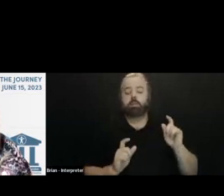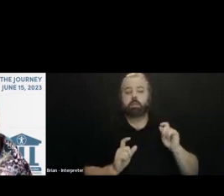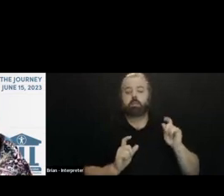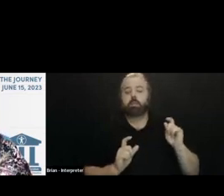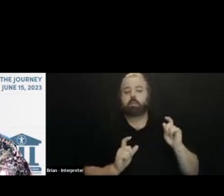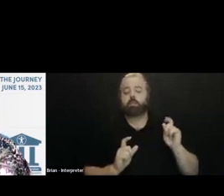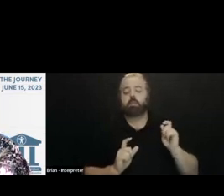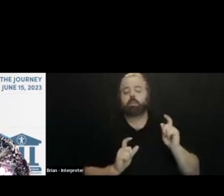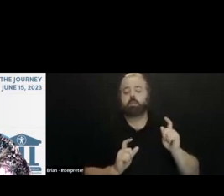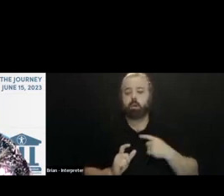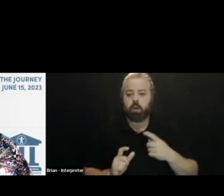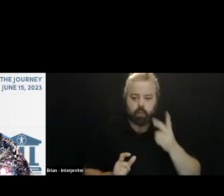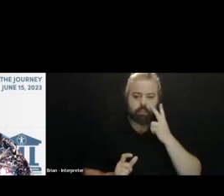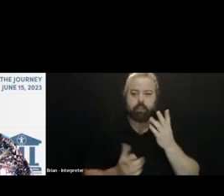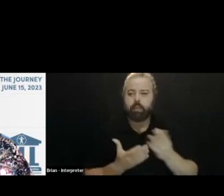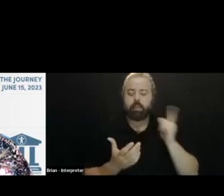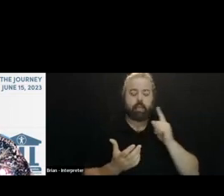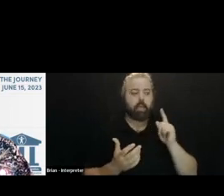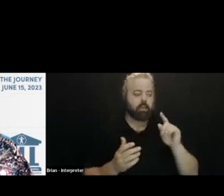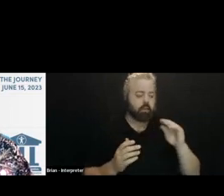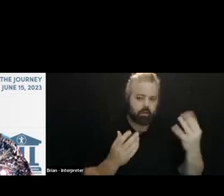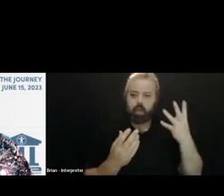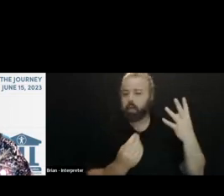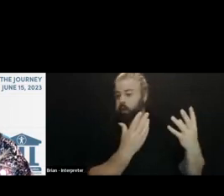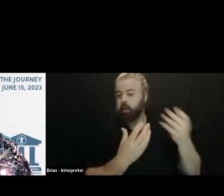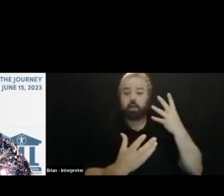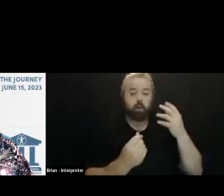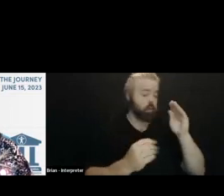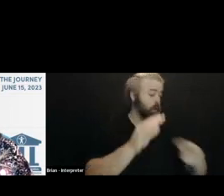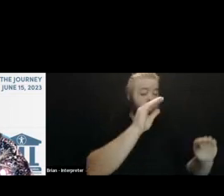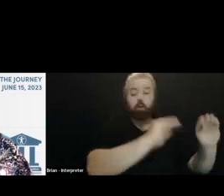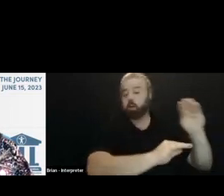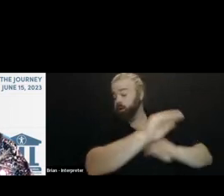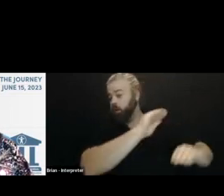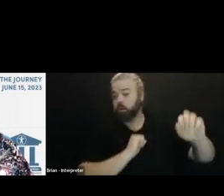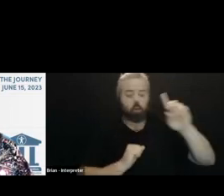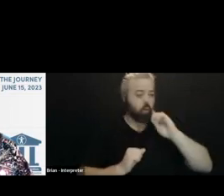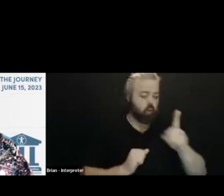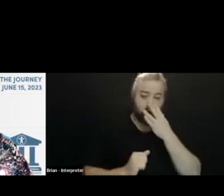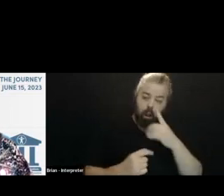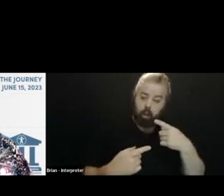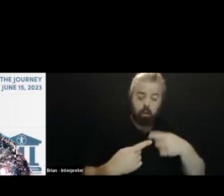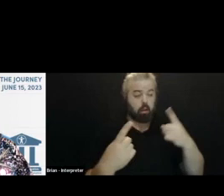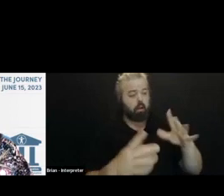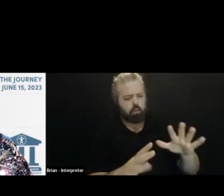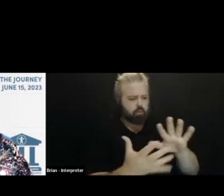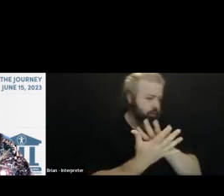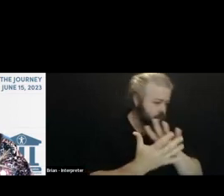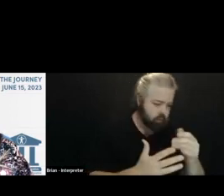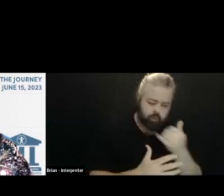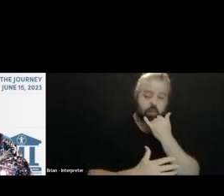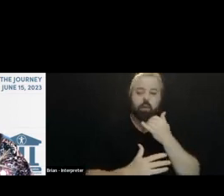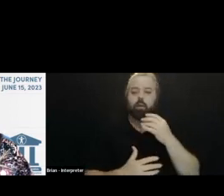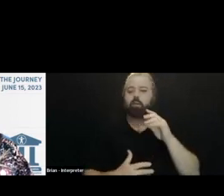or color contrast problems. It definitely opens my eyes to what the problems there